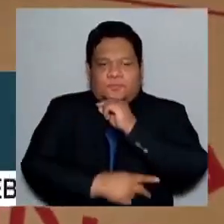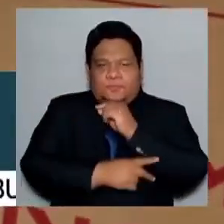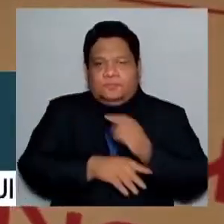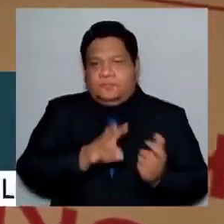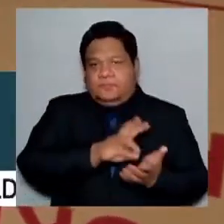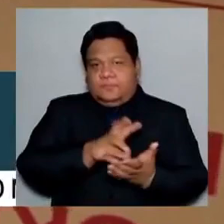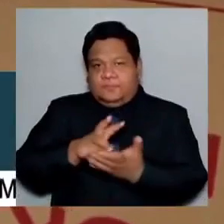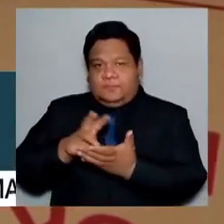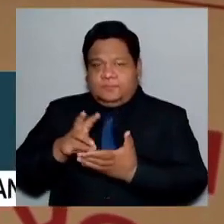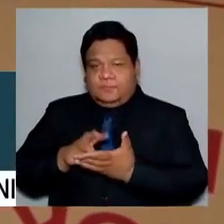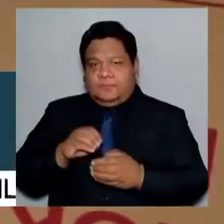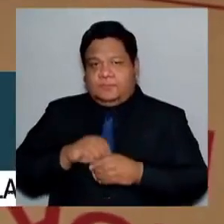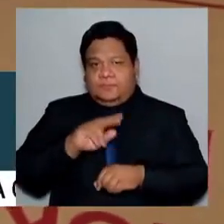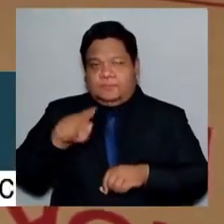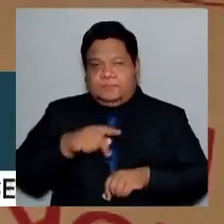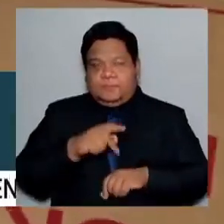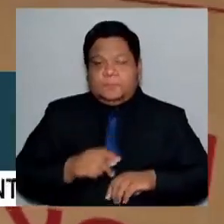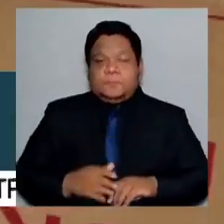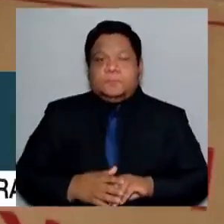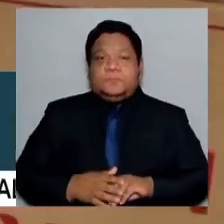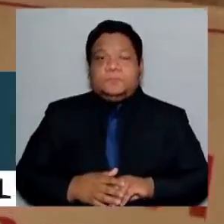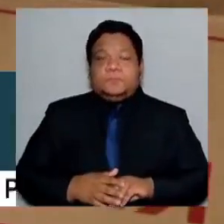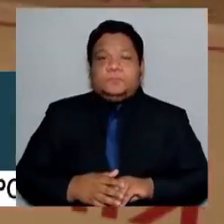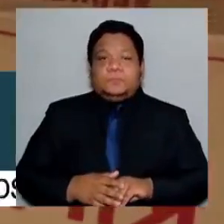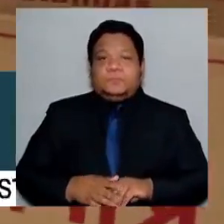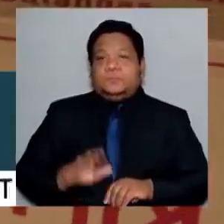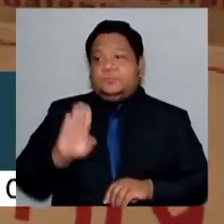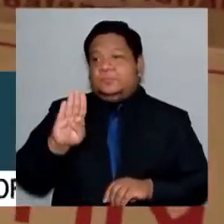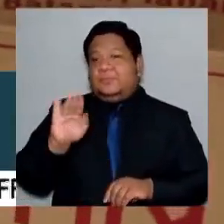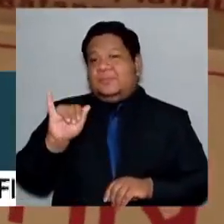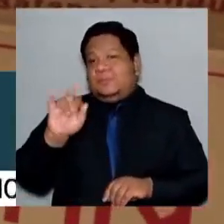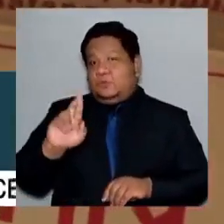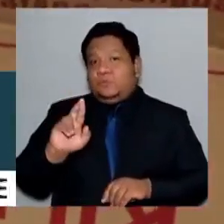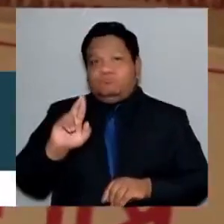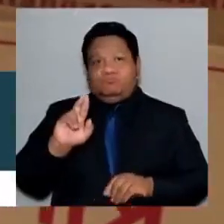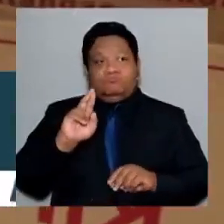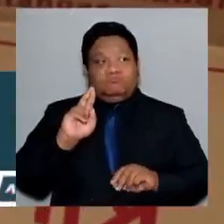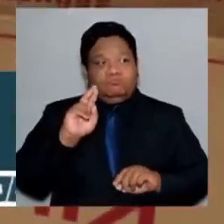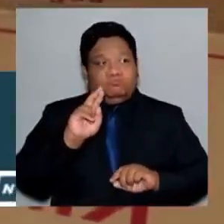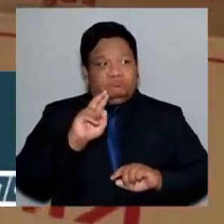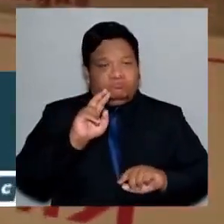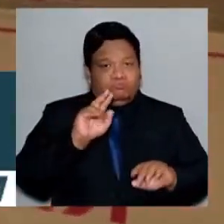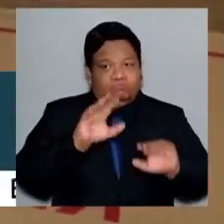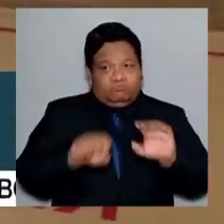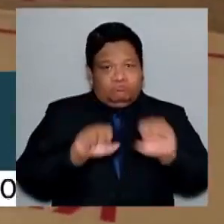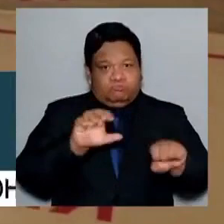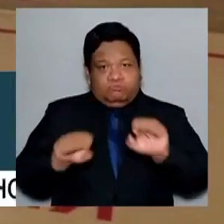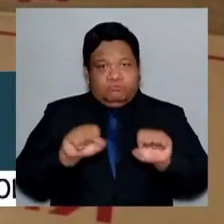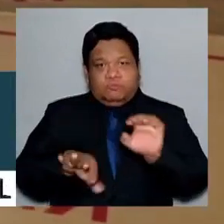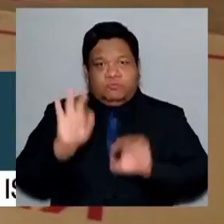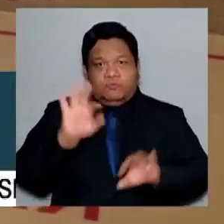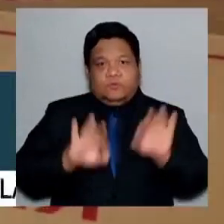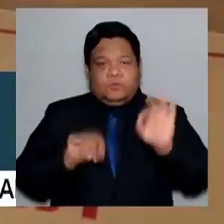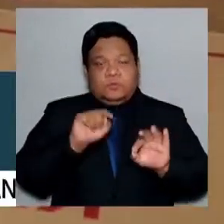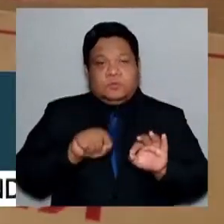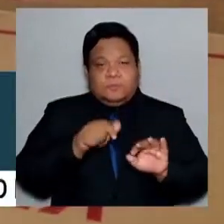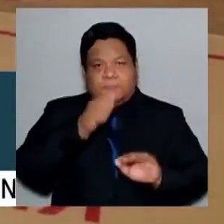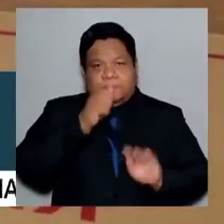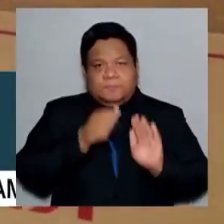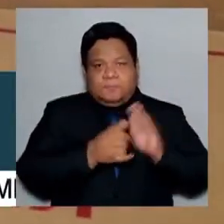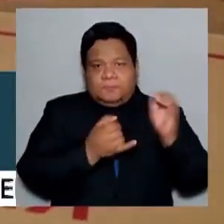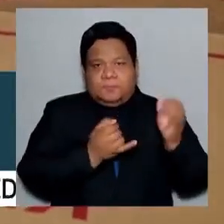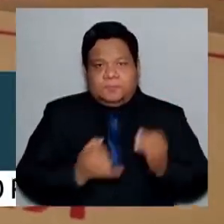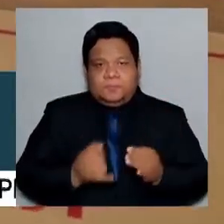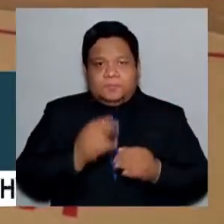across the country. During the raid, the BIR was able to confiscate and tax fake and smuggled cigarettes, which cost the government